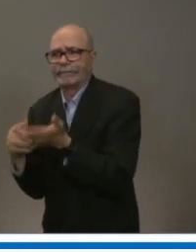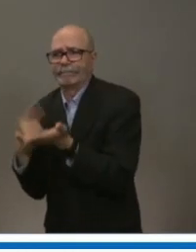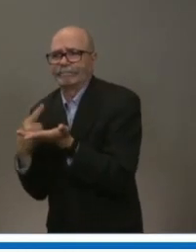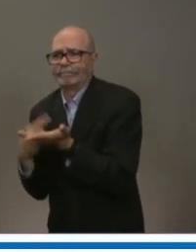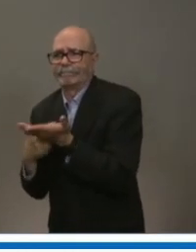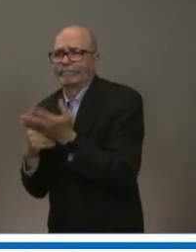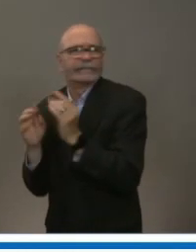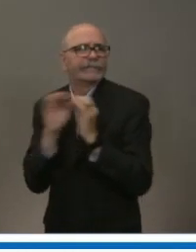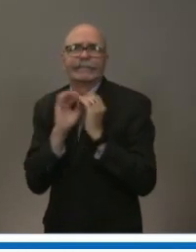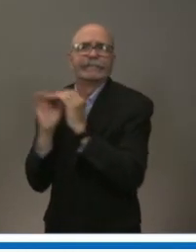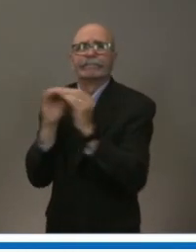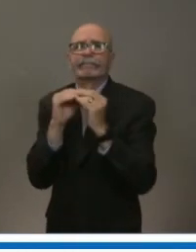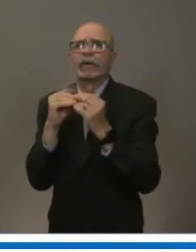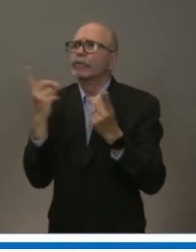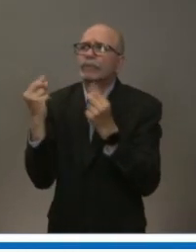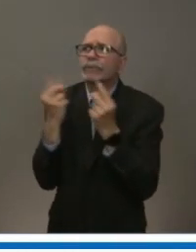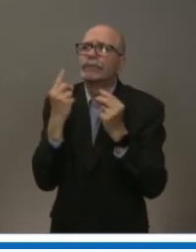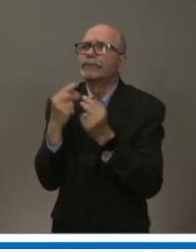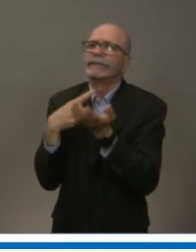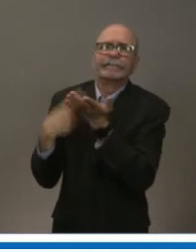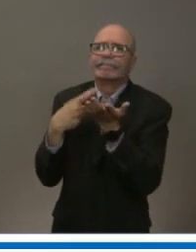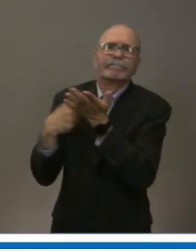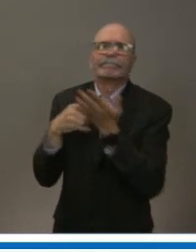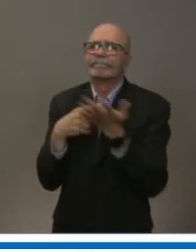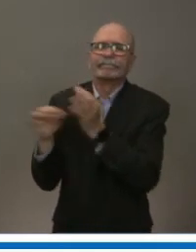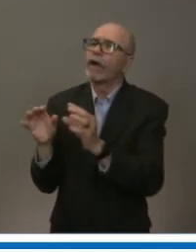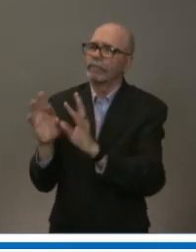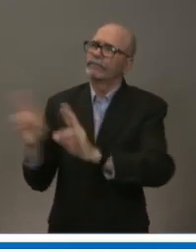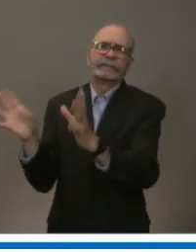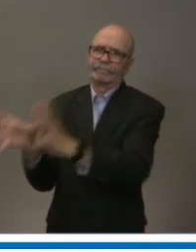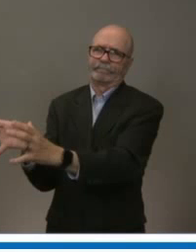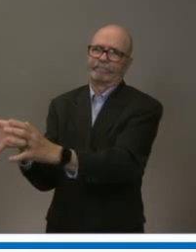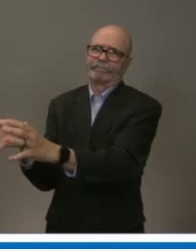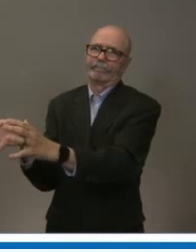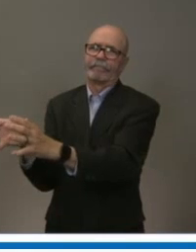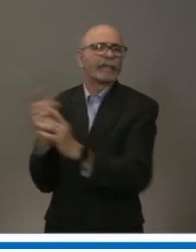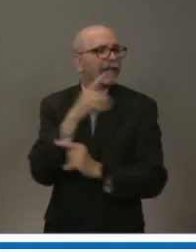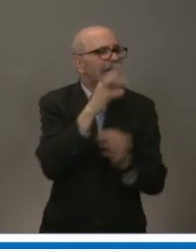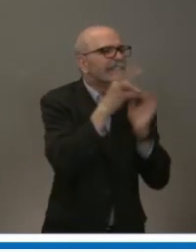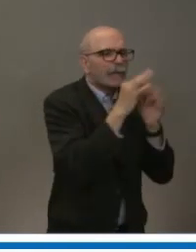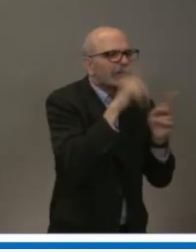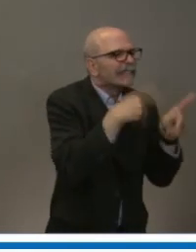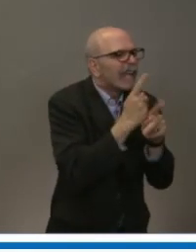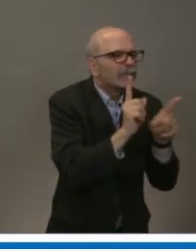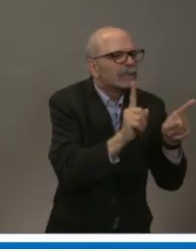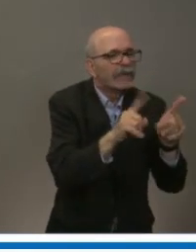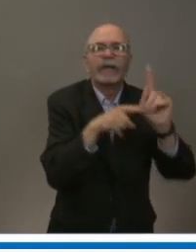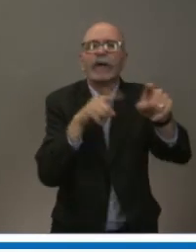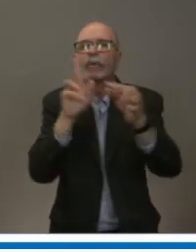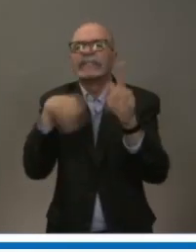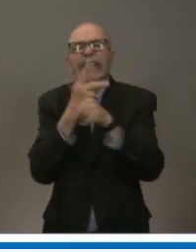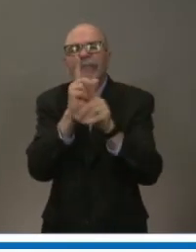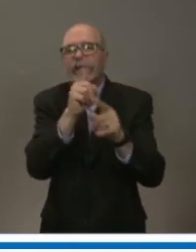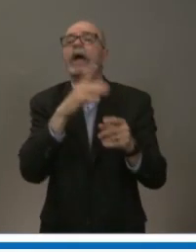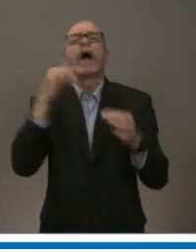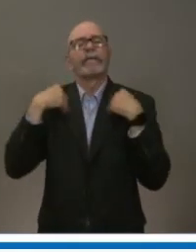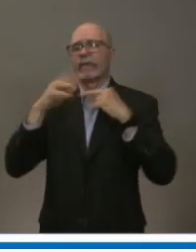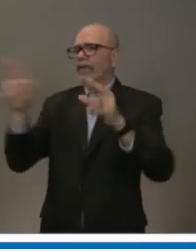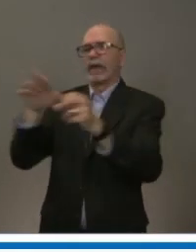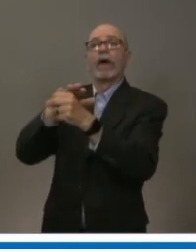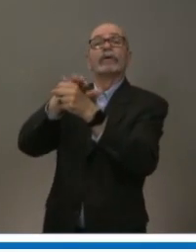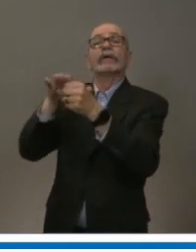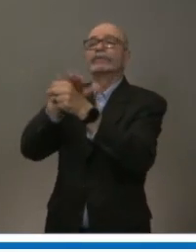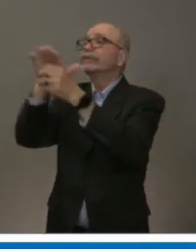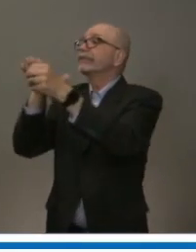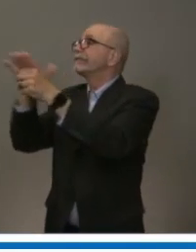doing. I shared with them, what we're doing in our testing protocol. Each jurisdiction makes different decisions within the